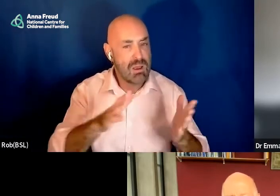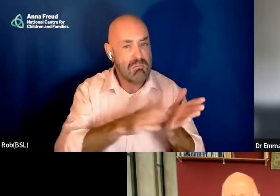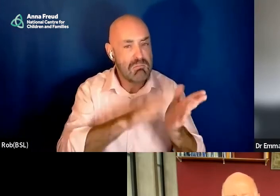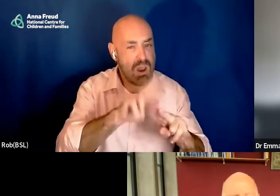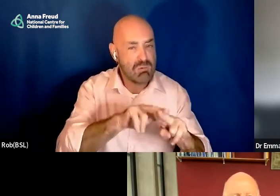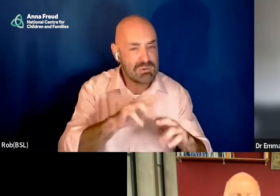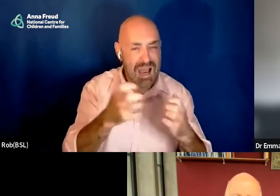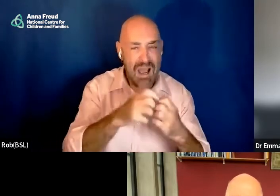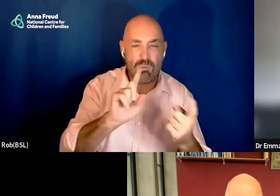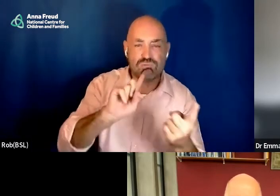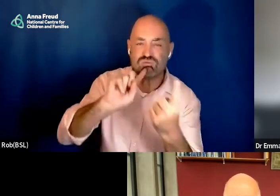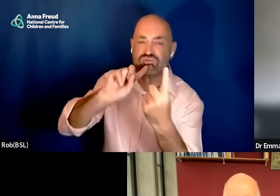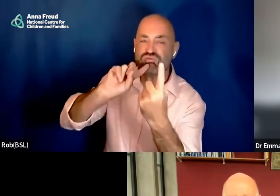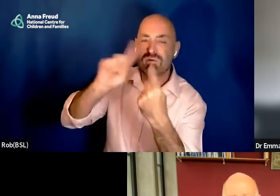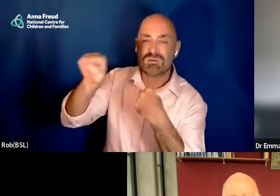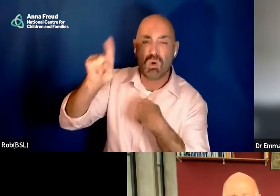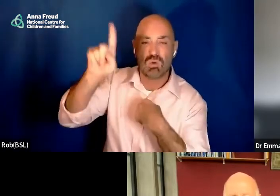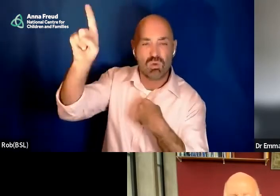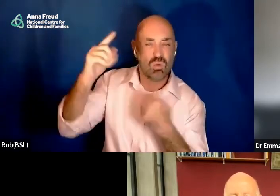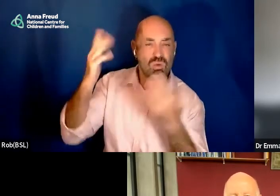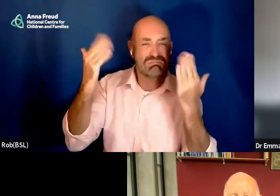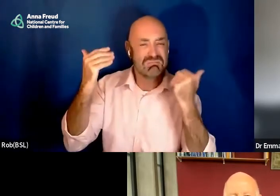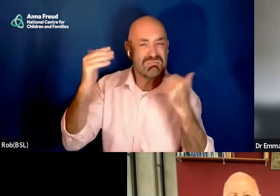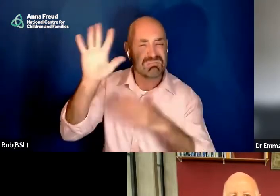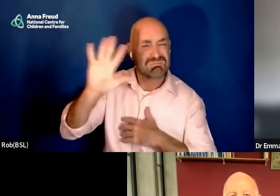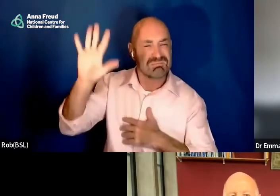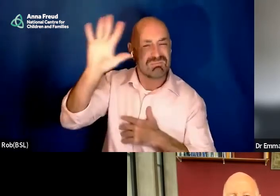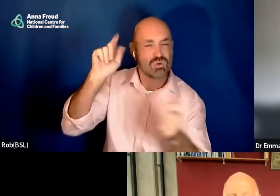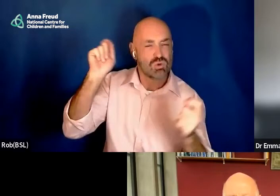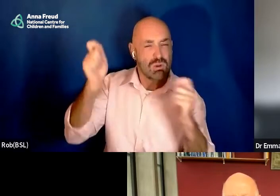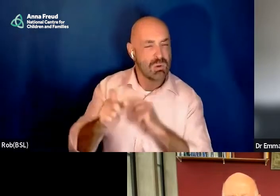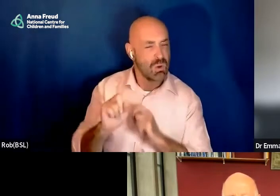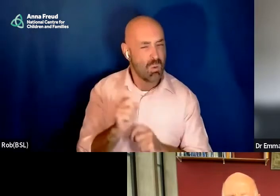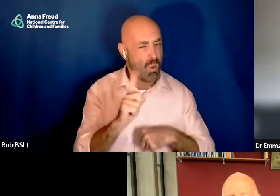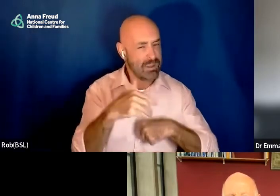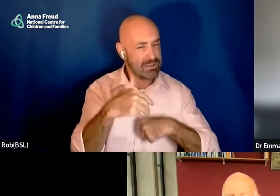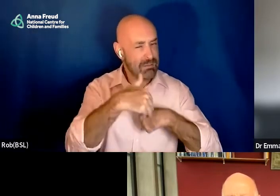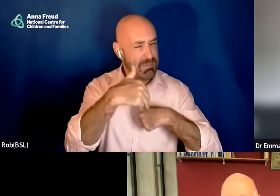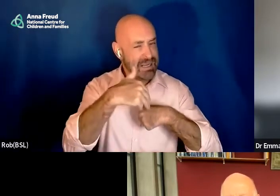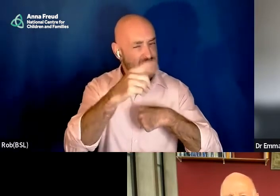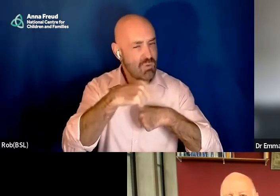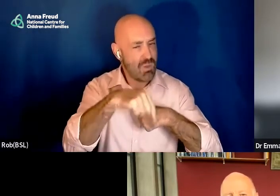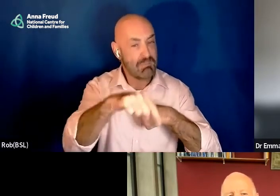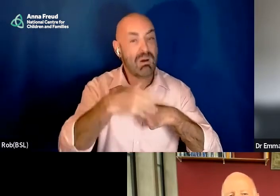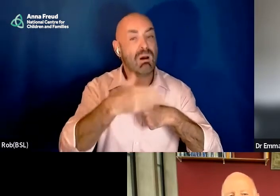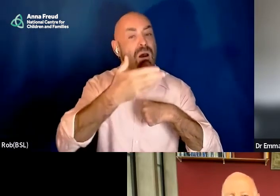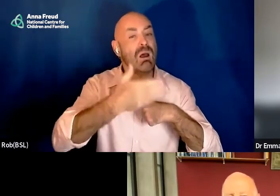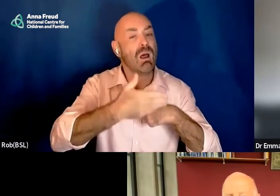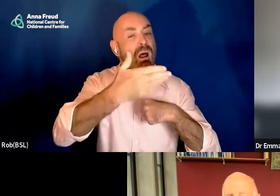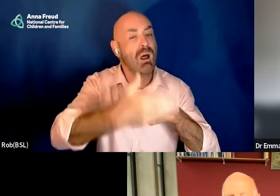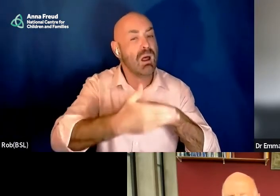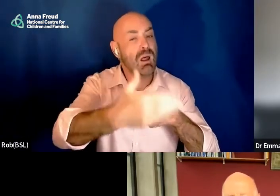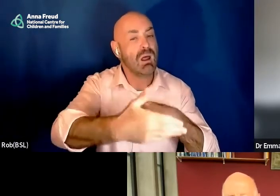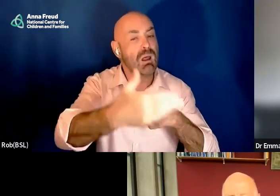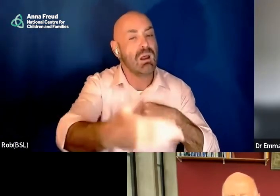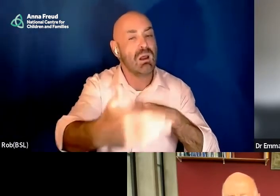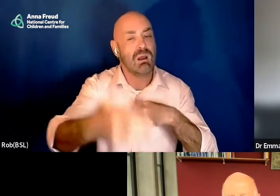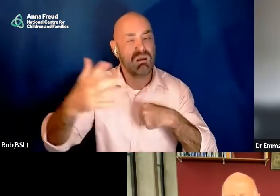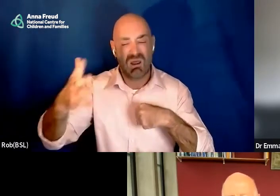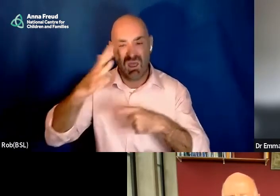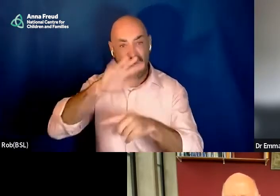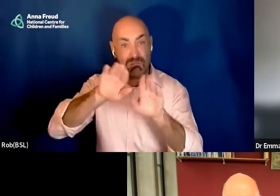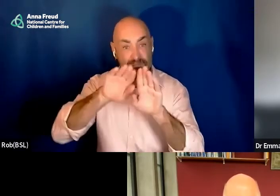and psychologically? What are the implications for a generation inheriting an existential